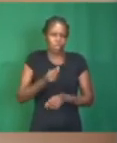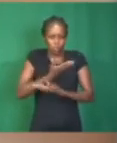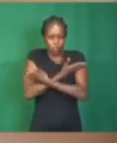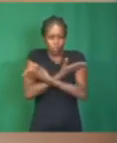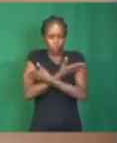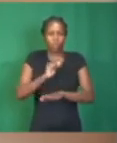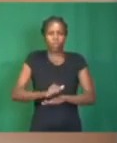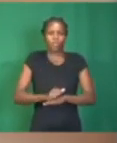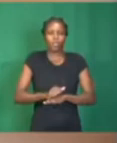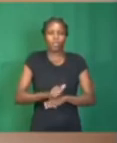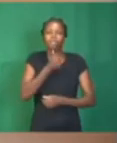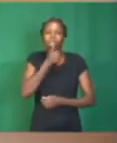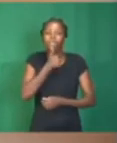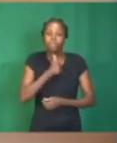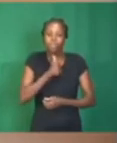go to our